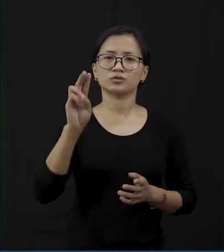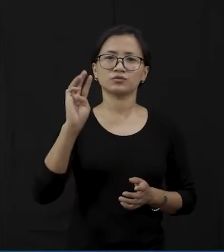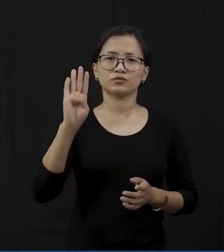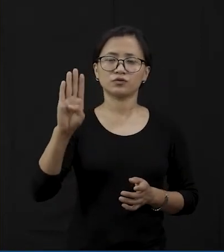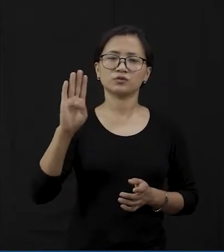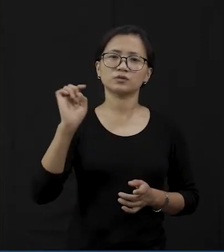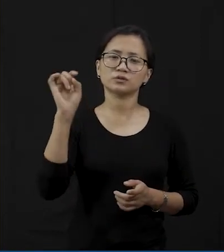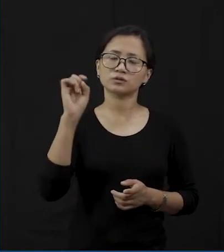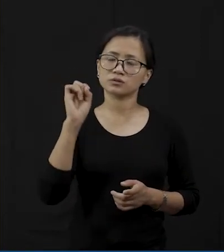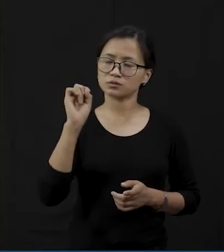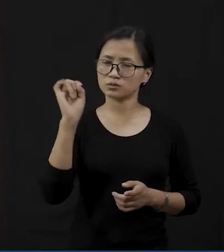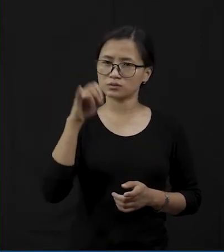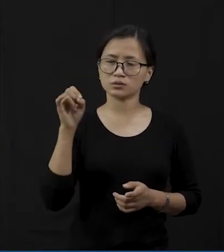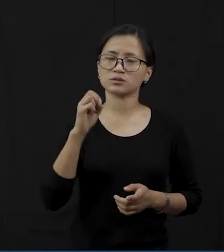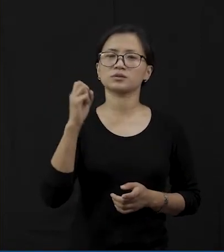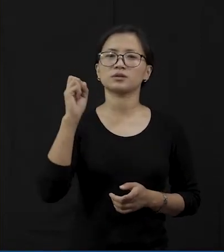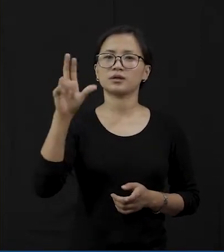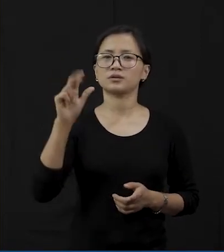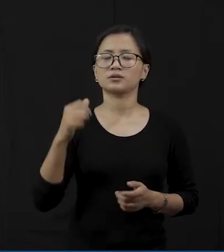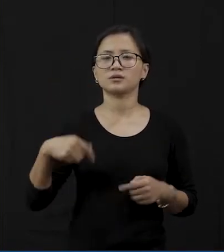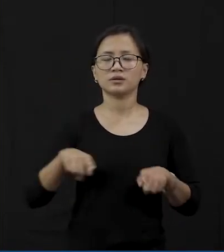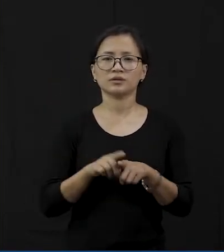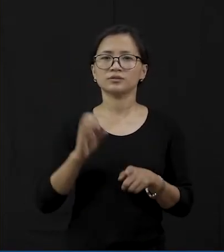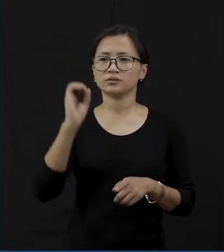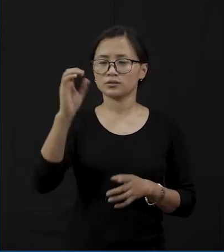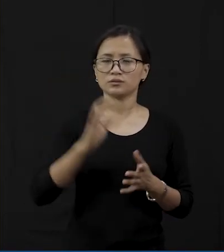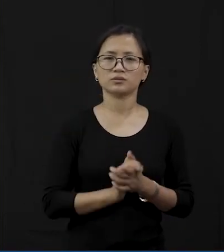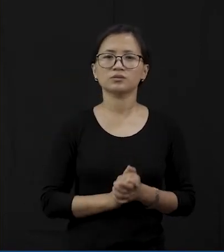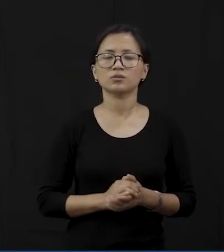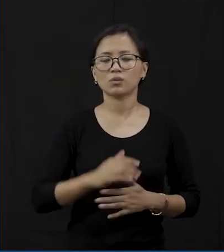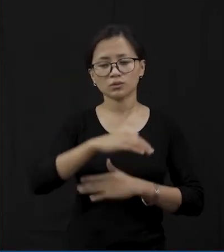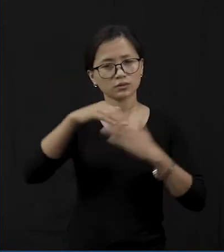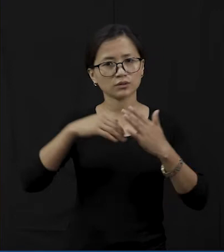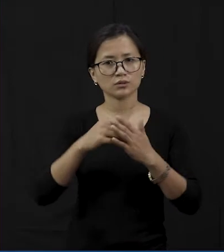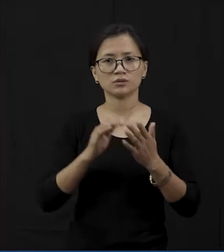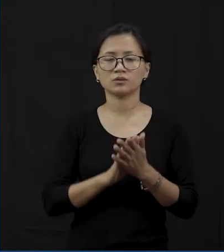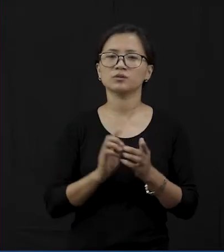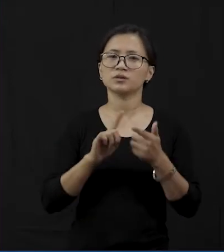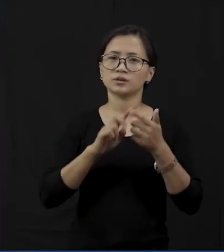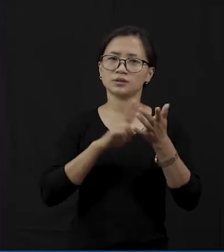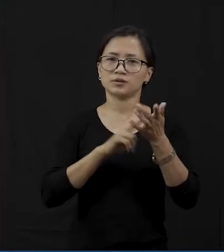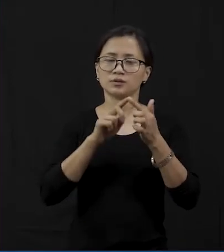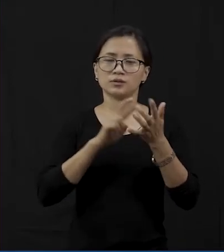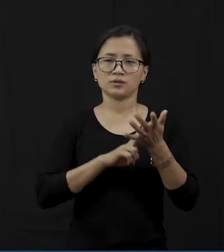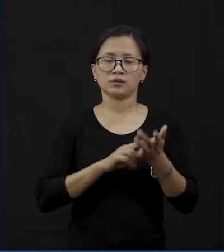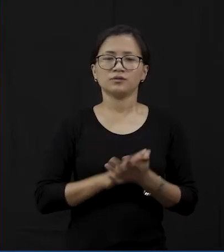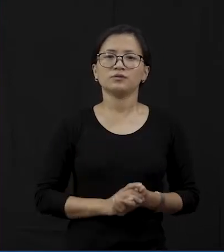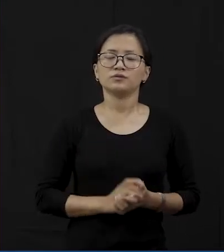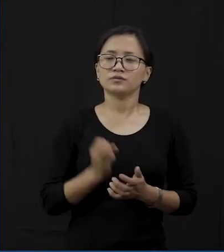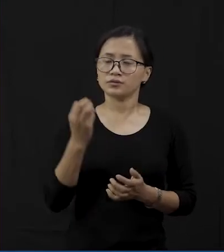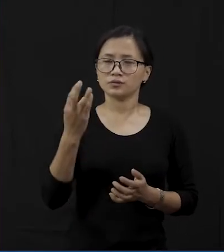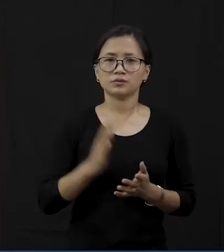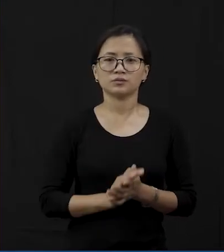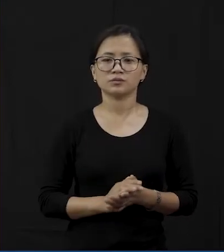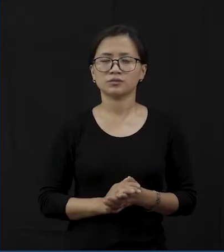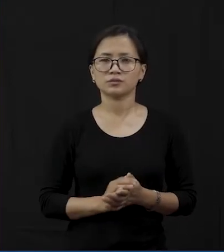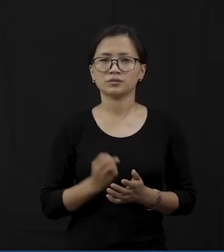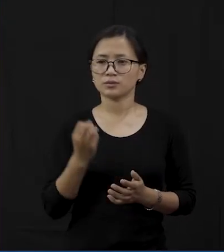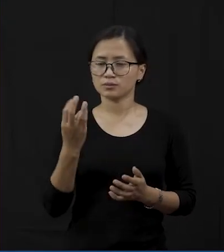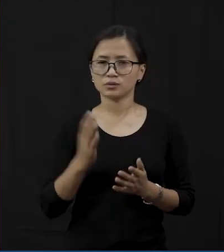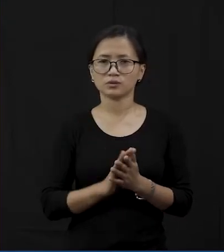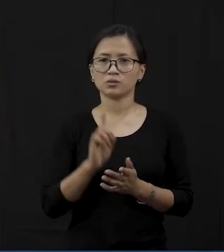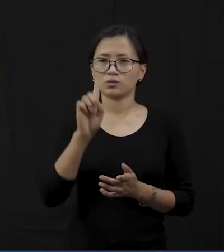6, 8, and 0, these are all even numbers. And the number which ends with